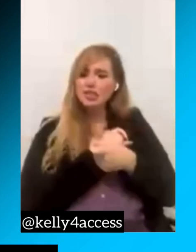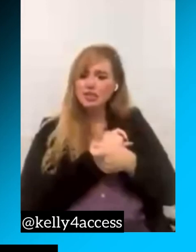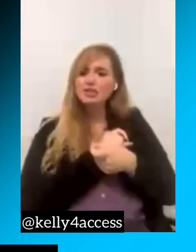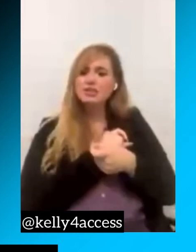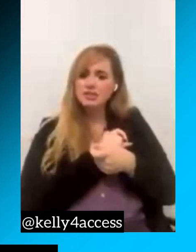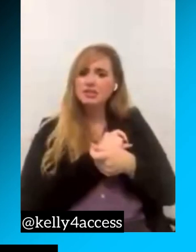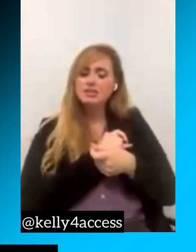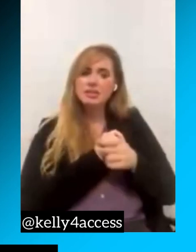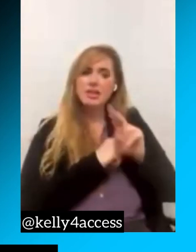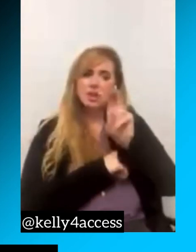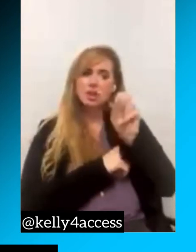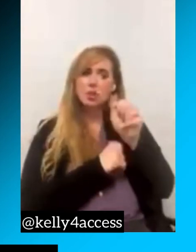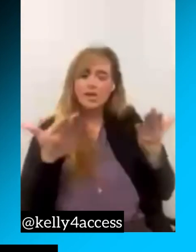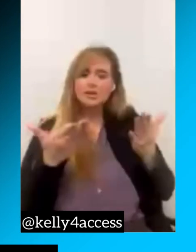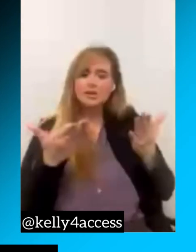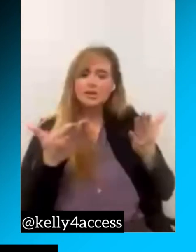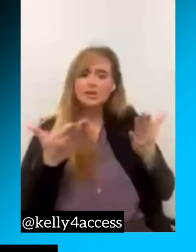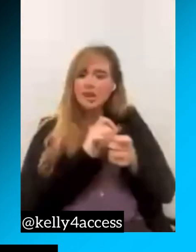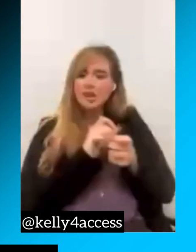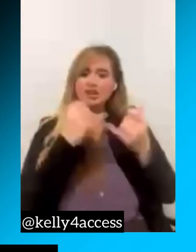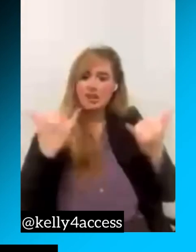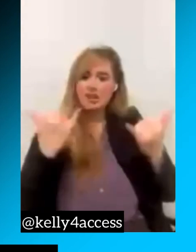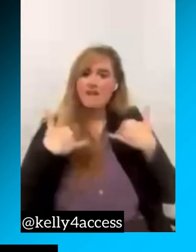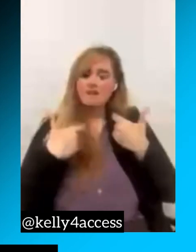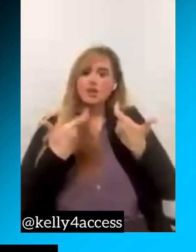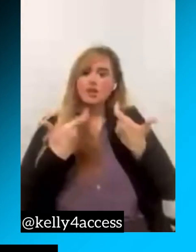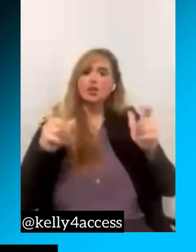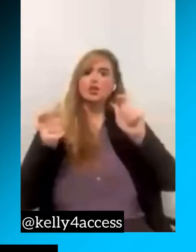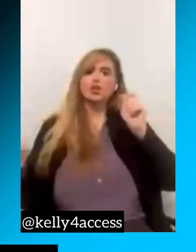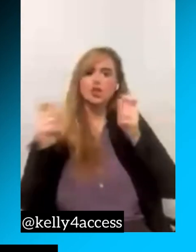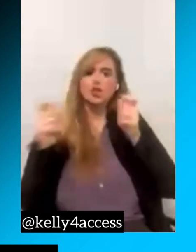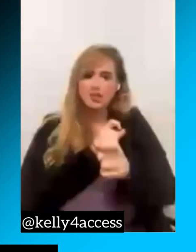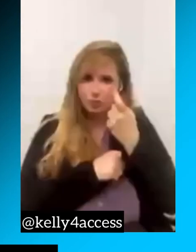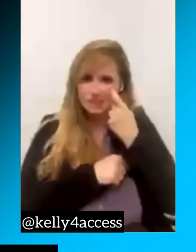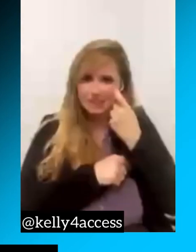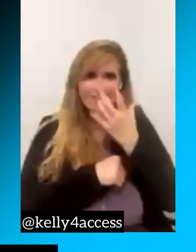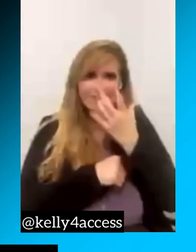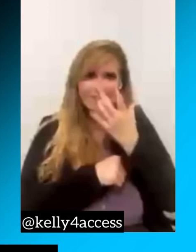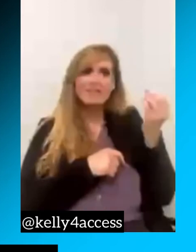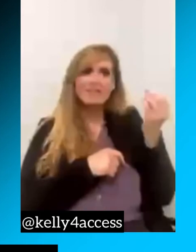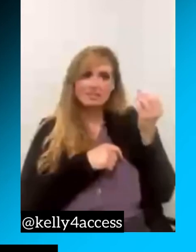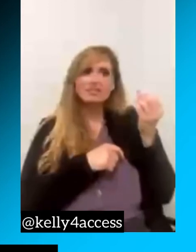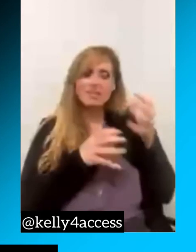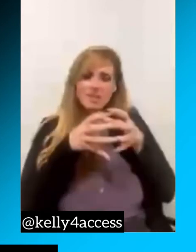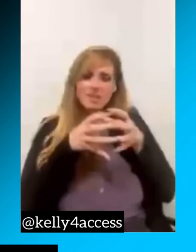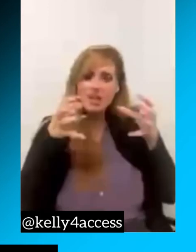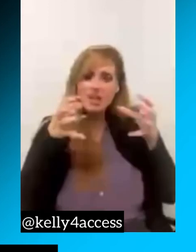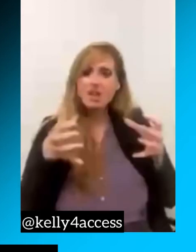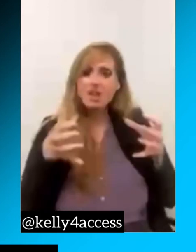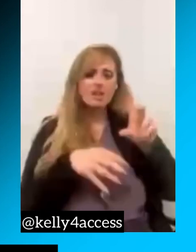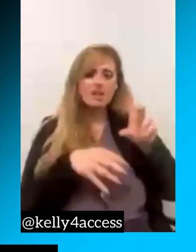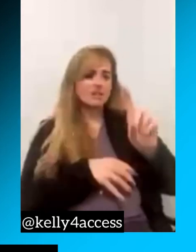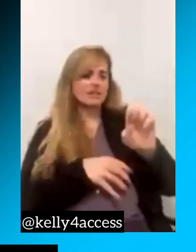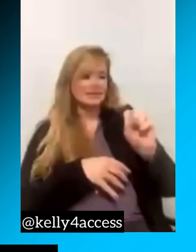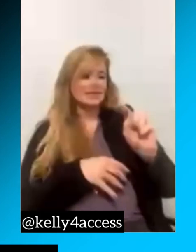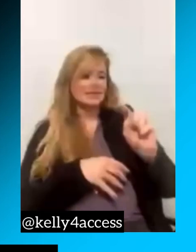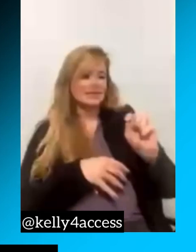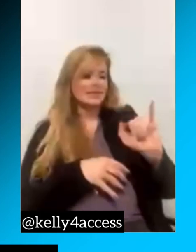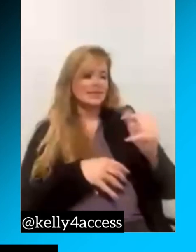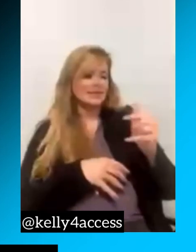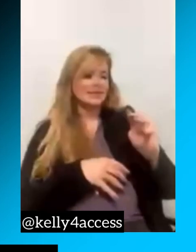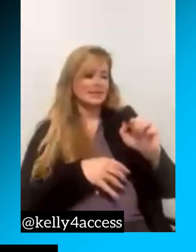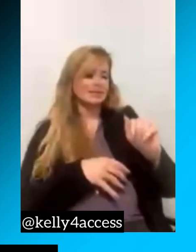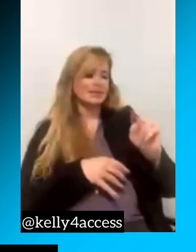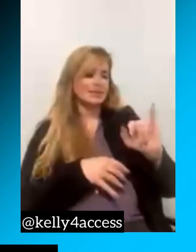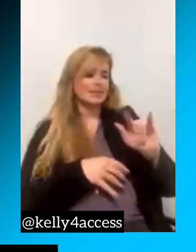US. There's a big shift lately. And there's a lot of destigmatization that's going on. We're trying to break that